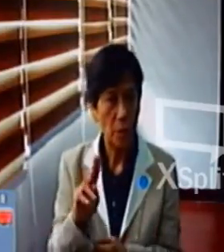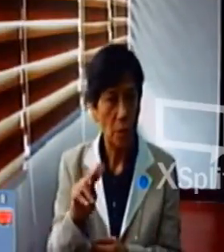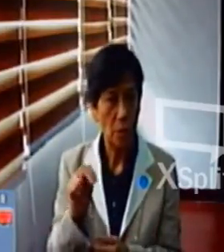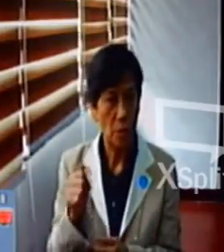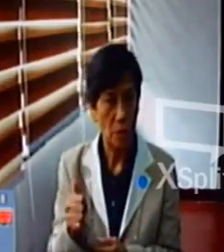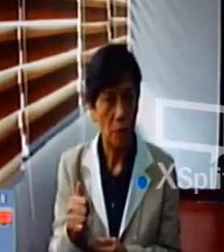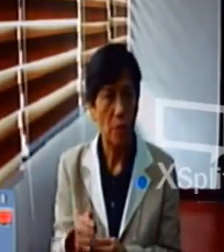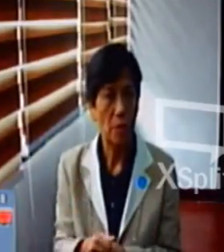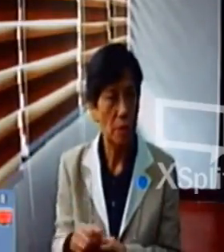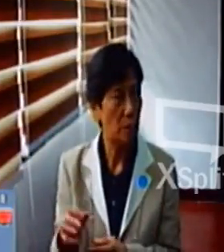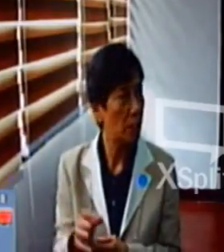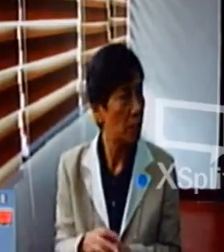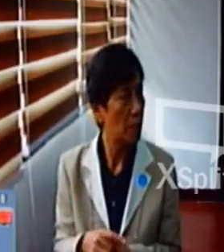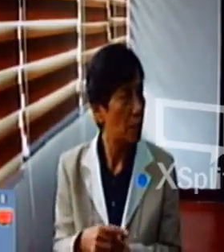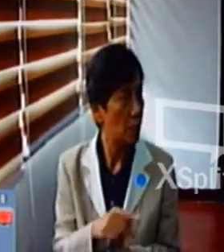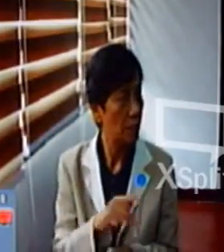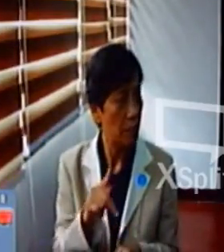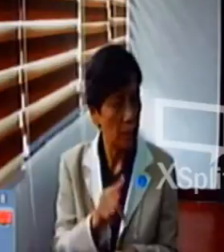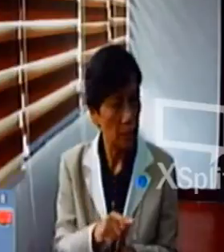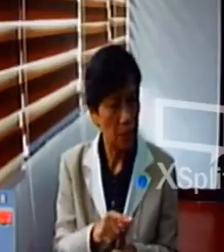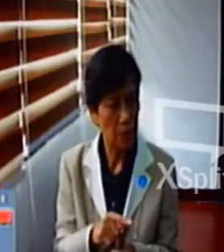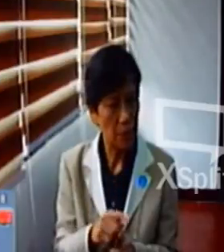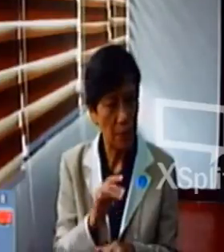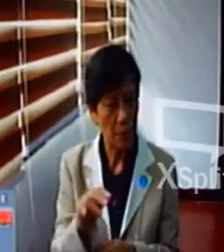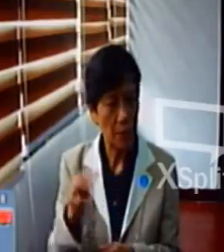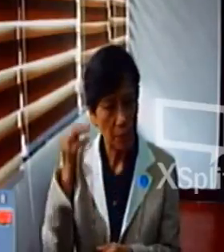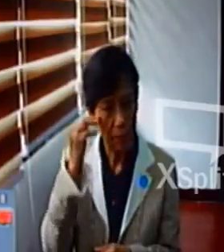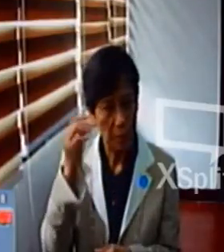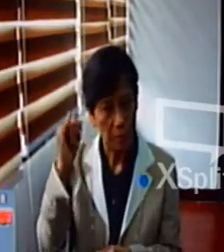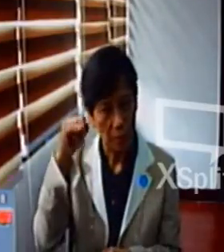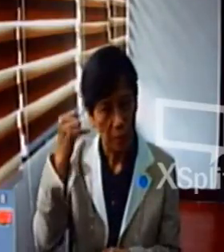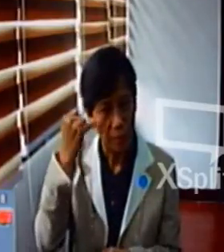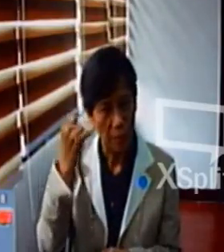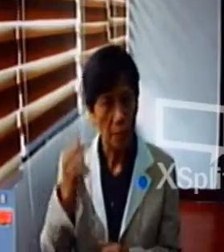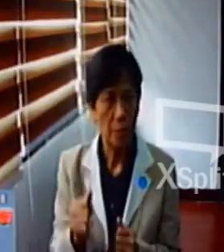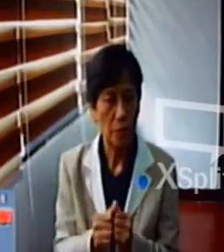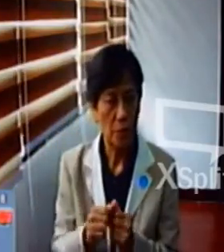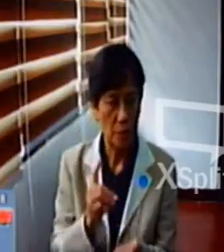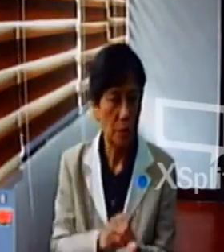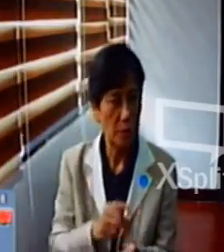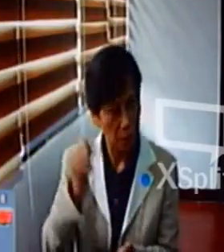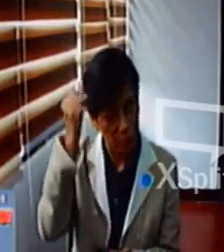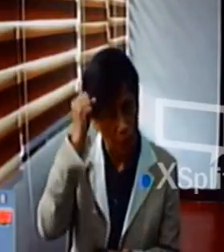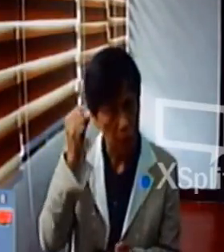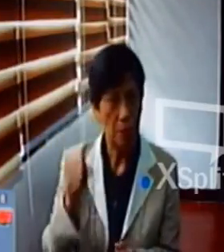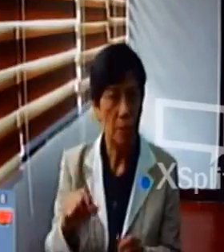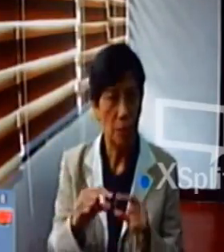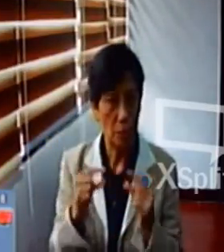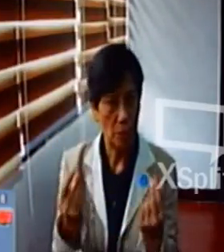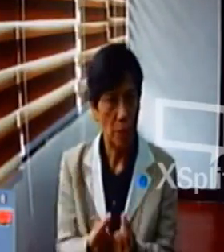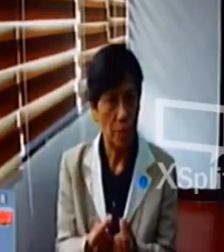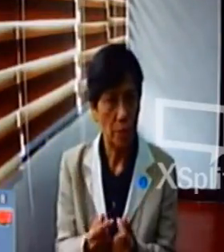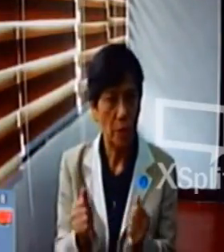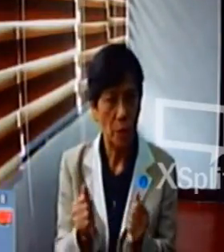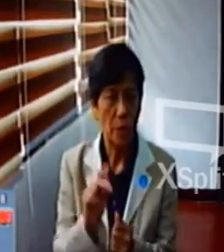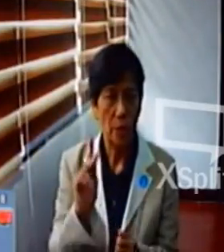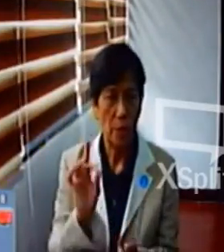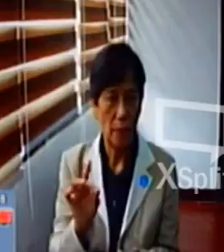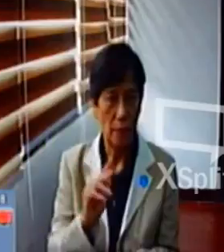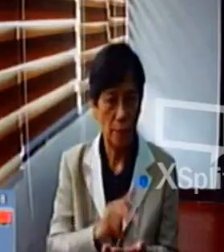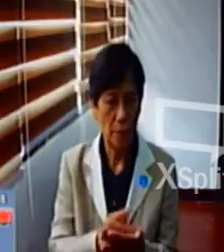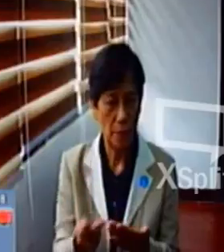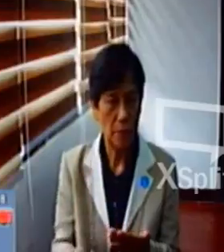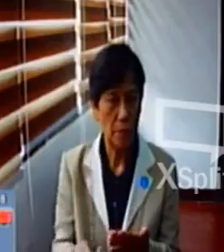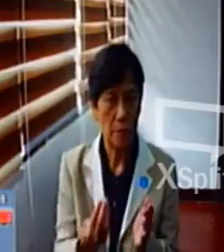by Melchor Jacinto, Mujikiwi Santos et al., consisting of 8 pages, remarked